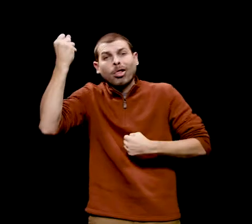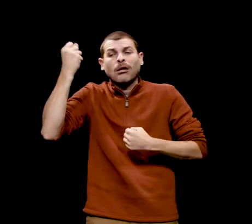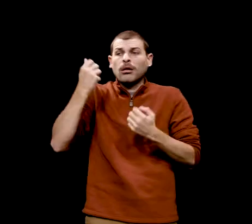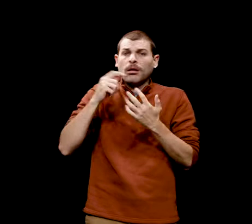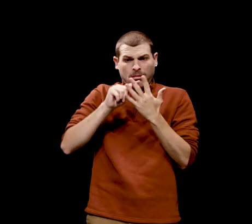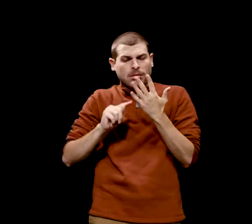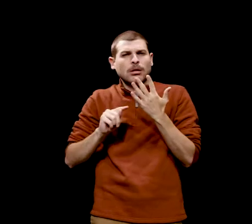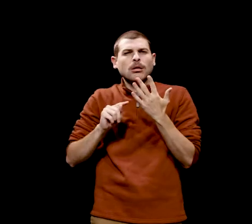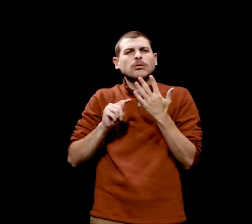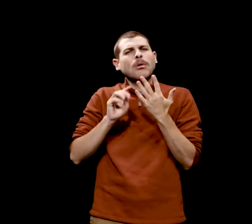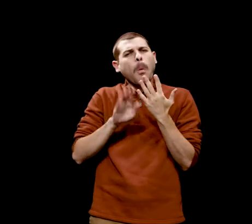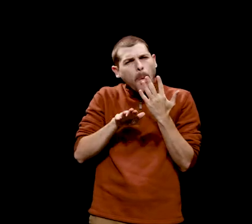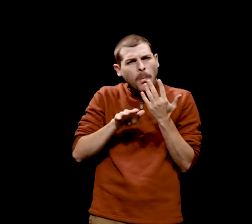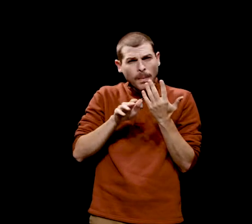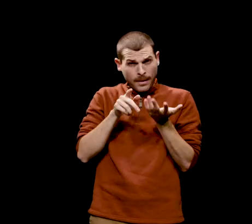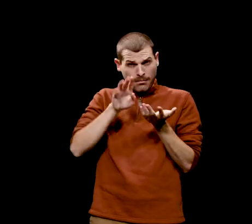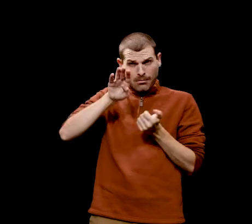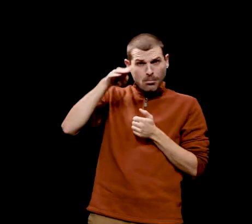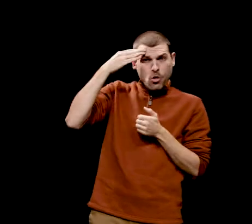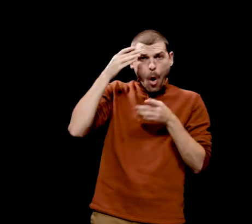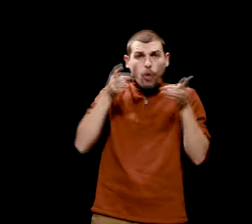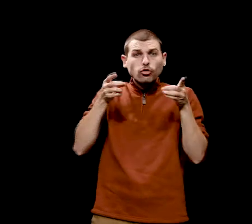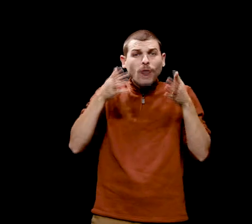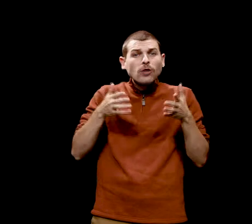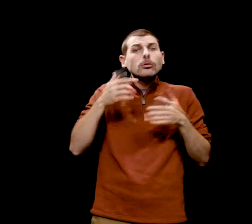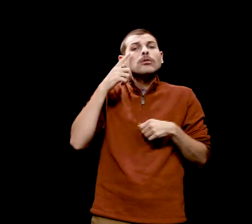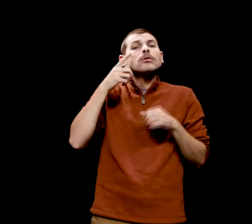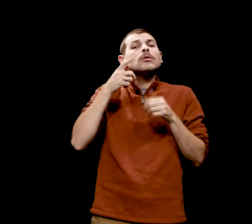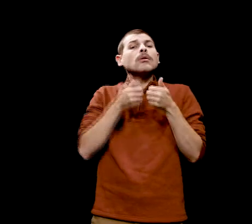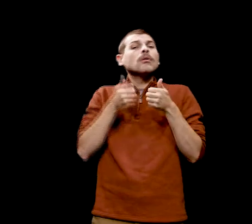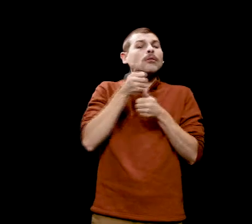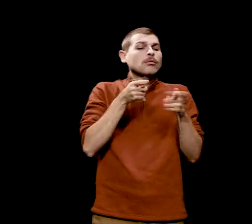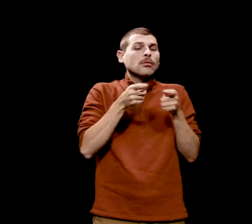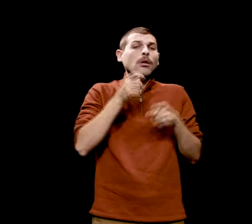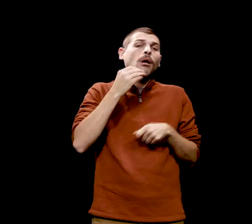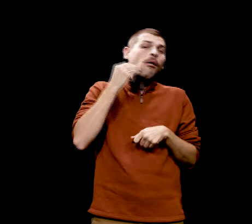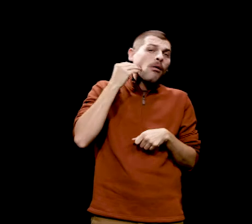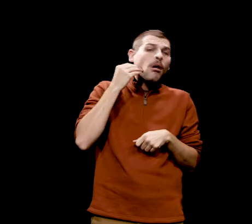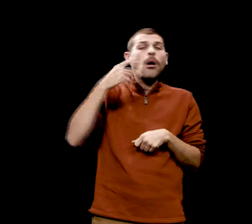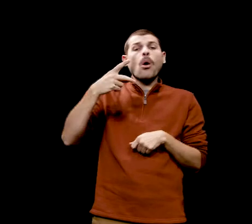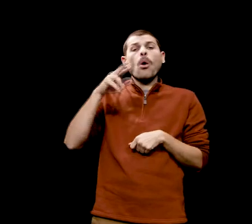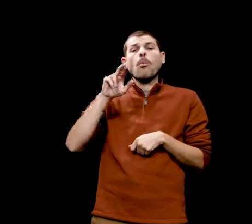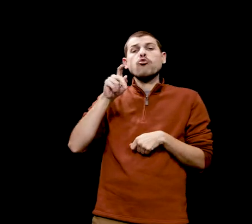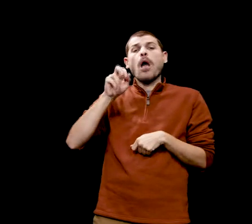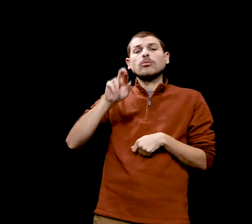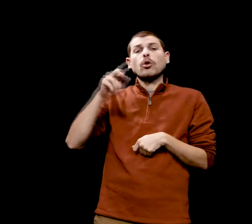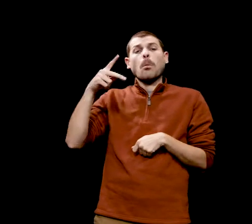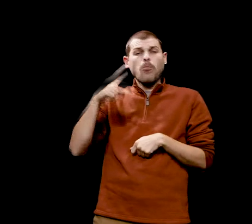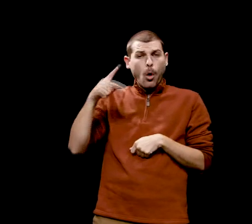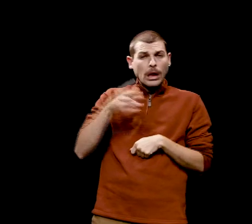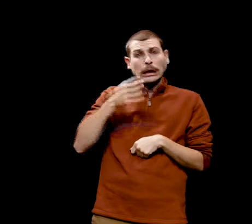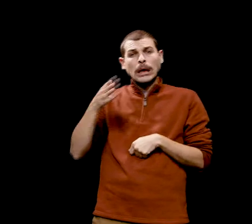you work in collaboration with Bureau Directors of the Housing Bureau, Prosper Portland, the City Budget Office, the Bureau of